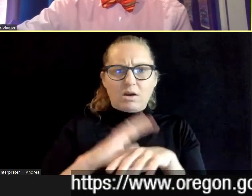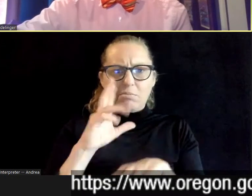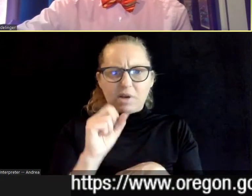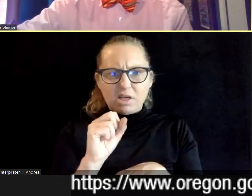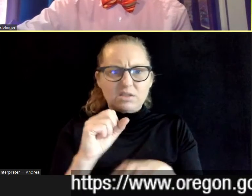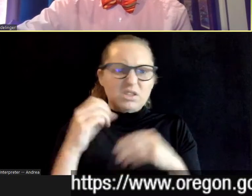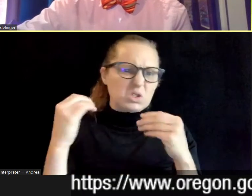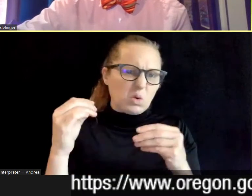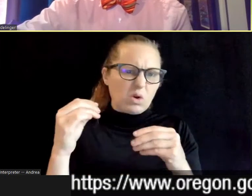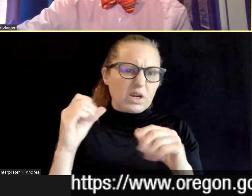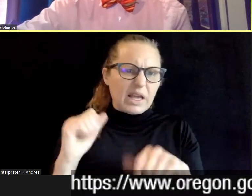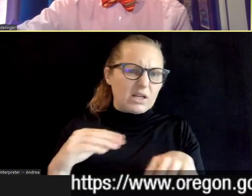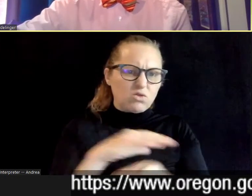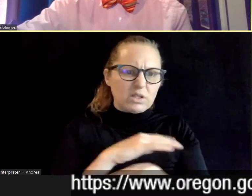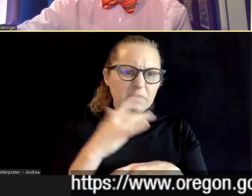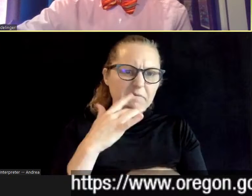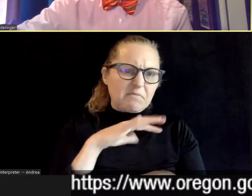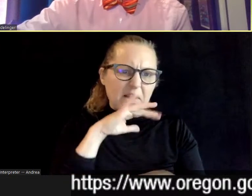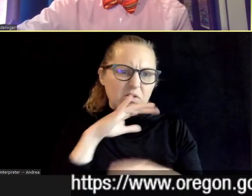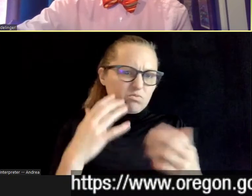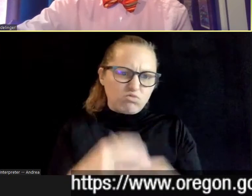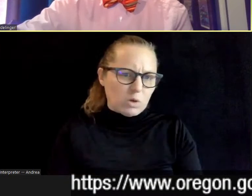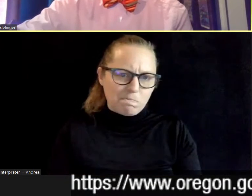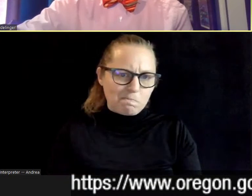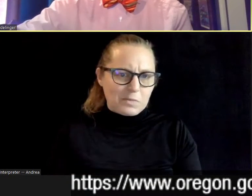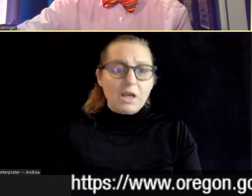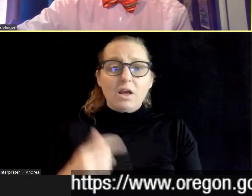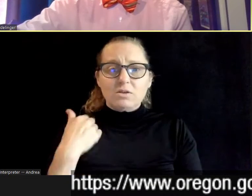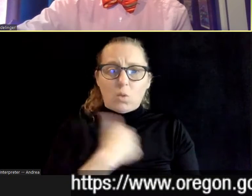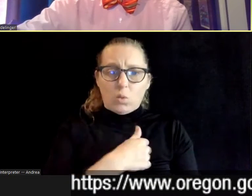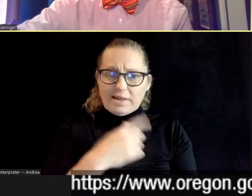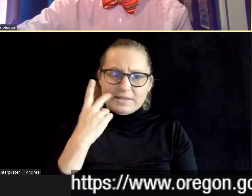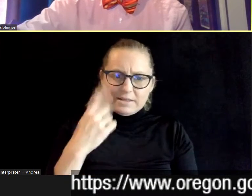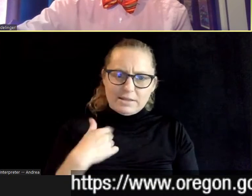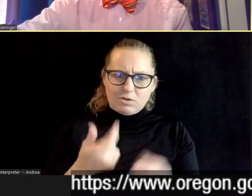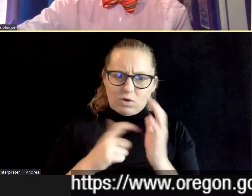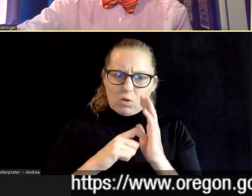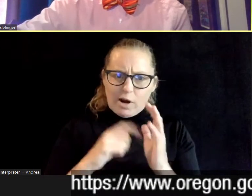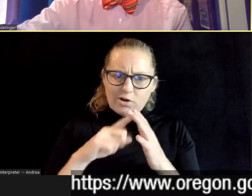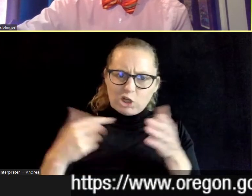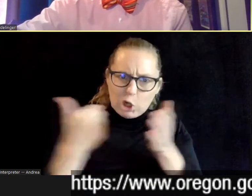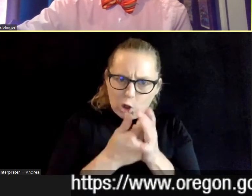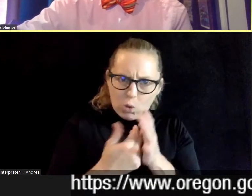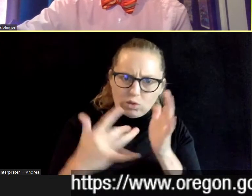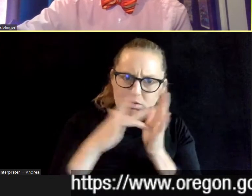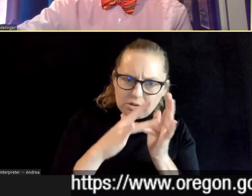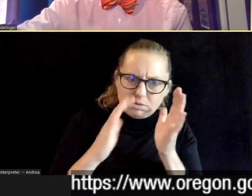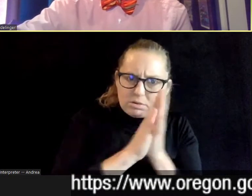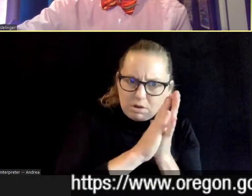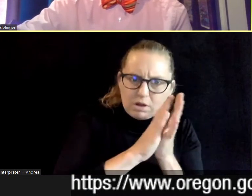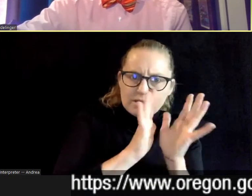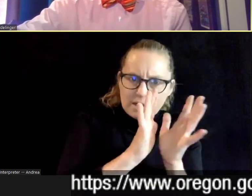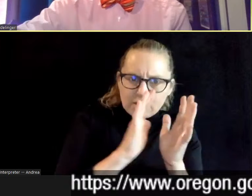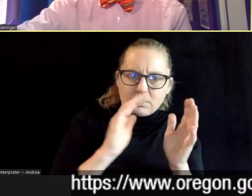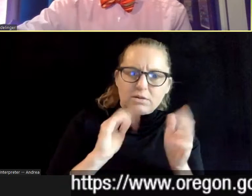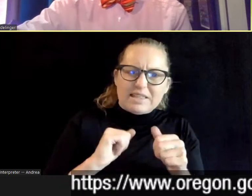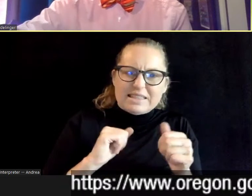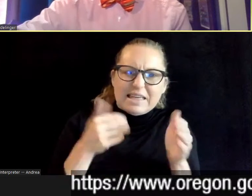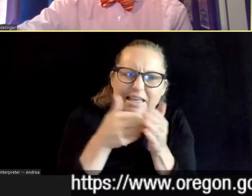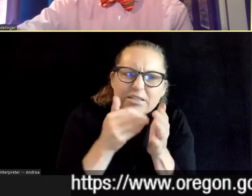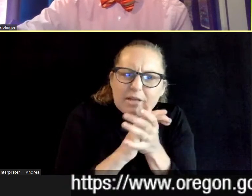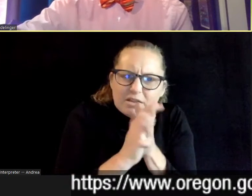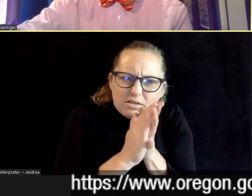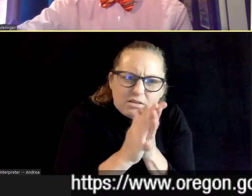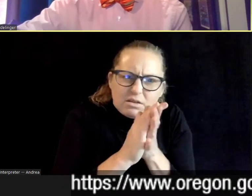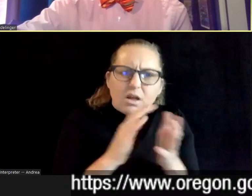could transmit this virus. What we're seeing is it requires this close, intimate, or sexual contact. We're not even